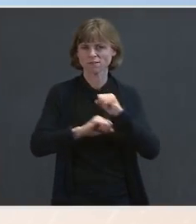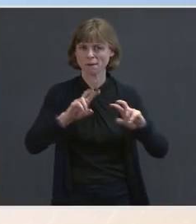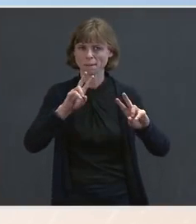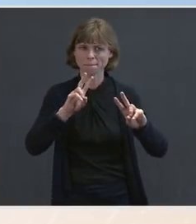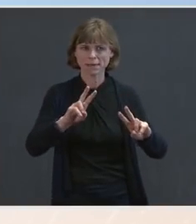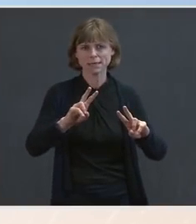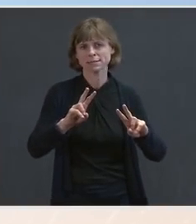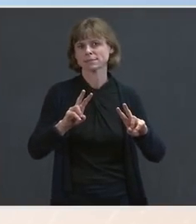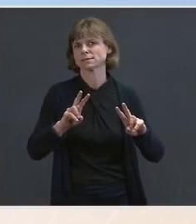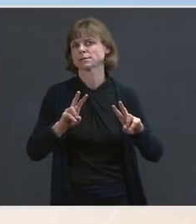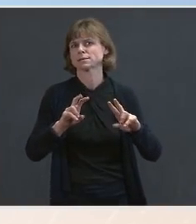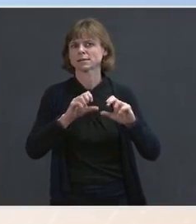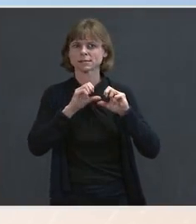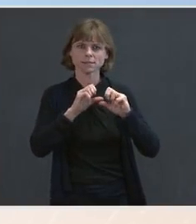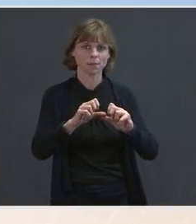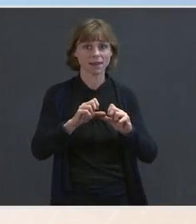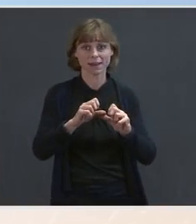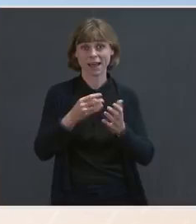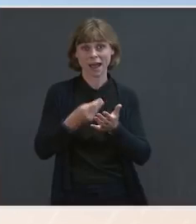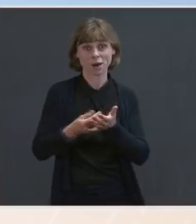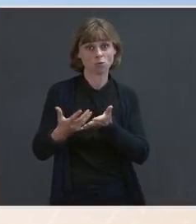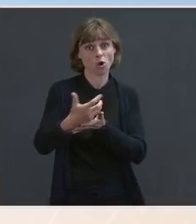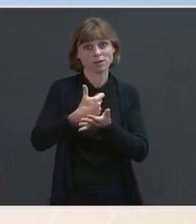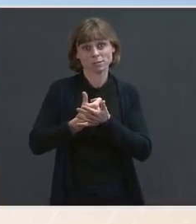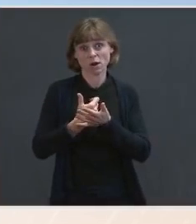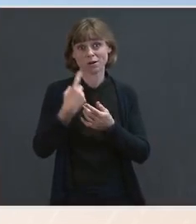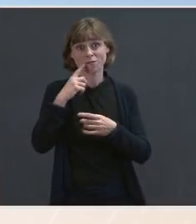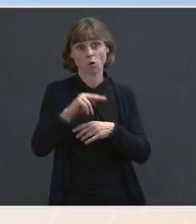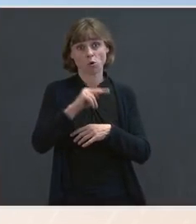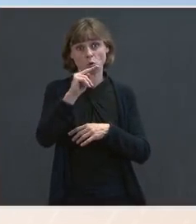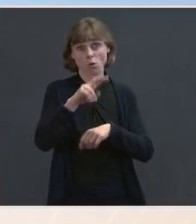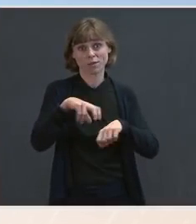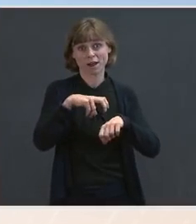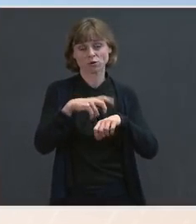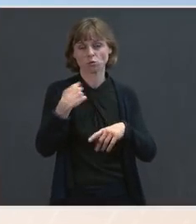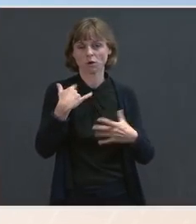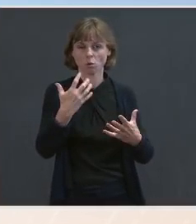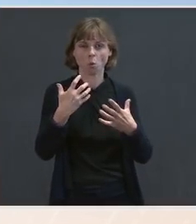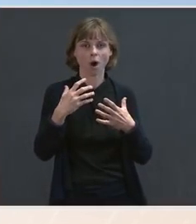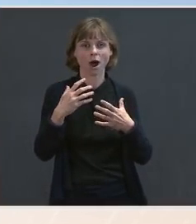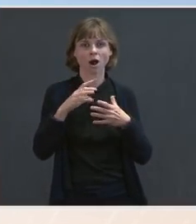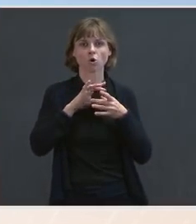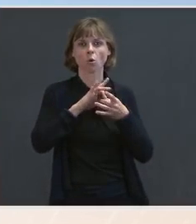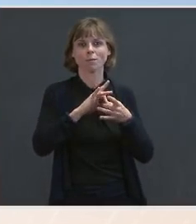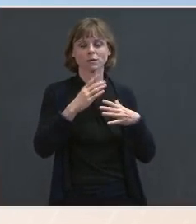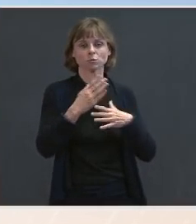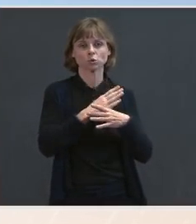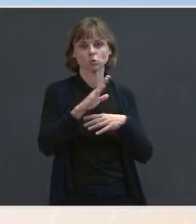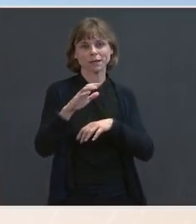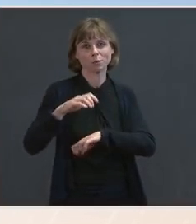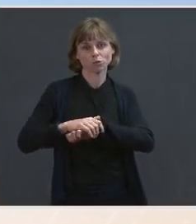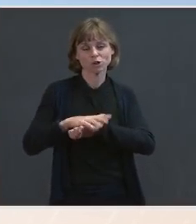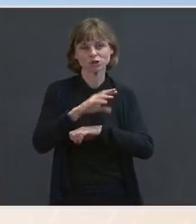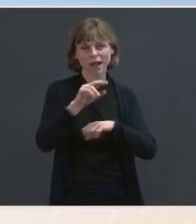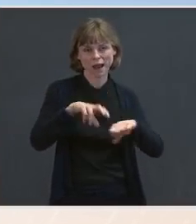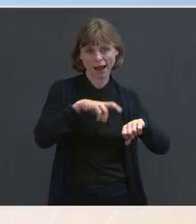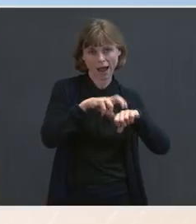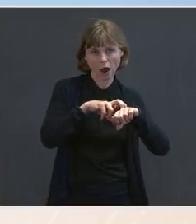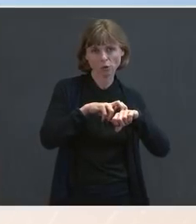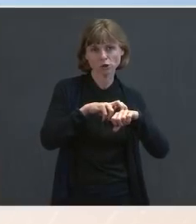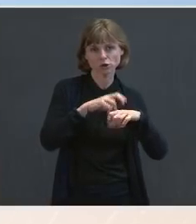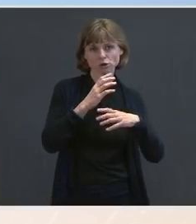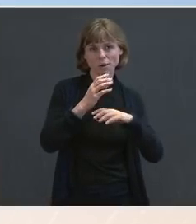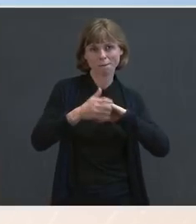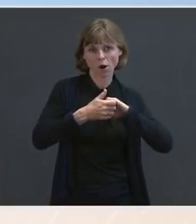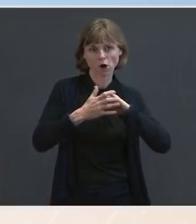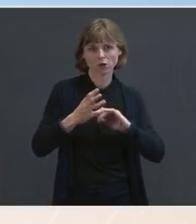Northern Ireland. We are also welcome cooperation between our British and Irish partners on the Northern Irish Protocol and the recent strong statements on